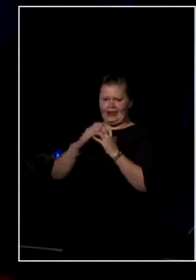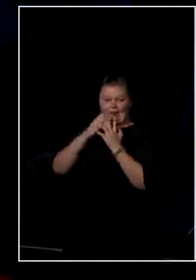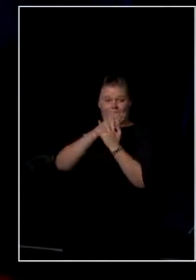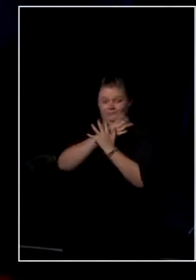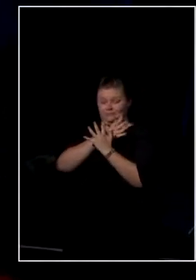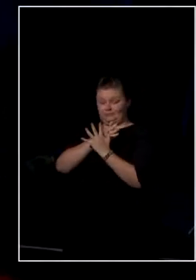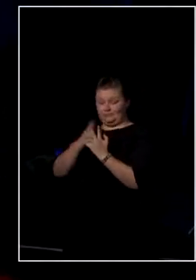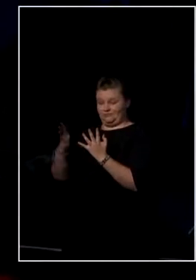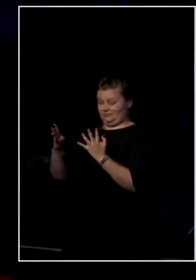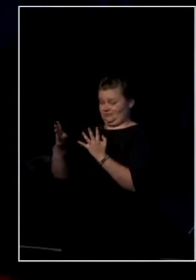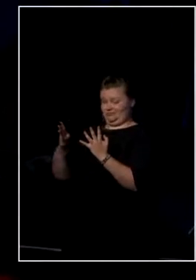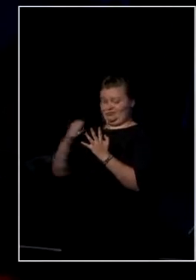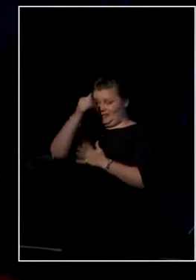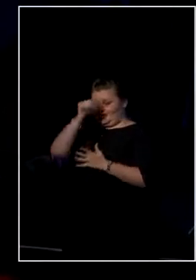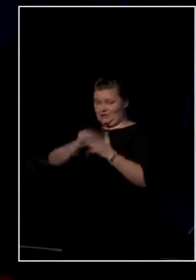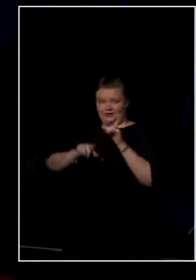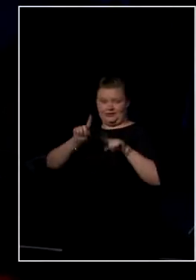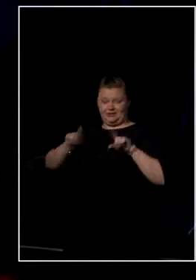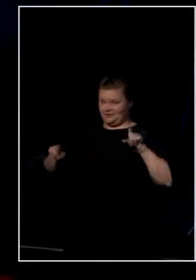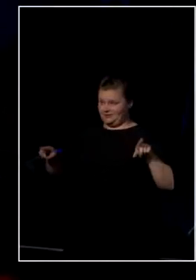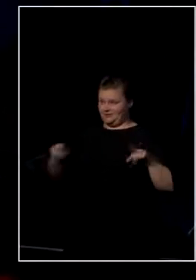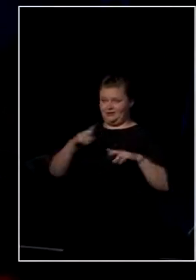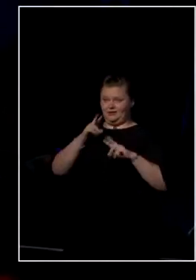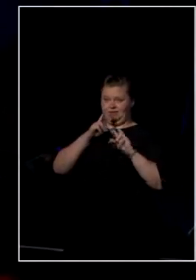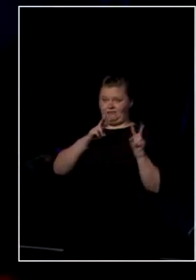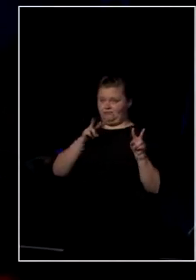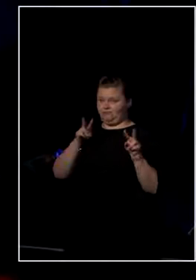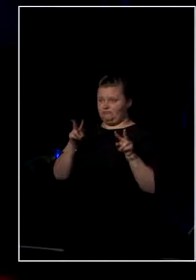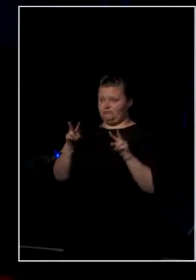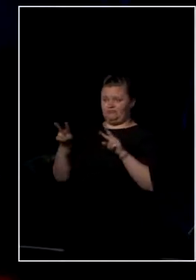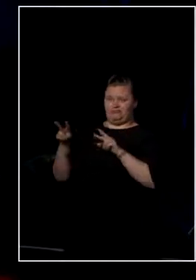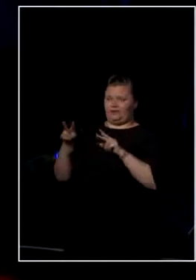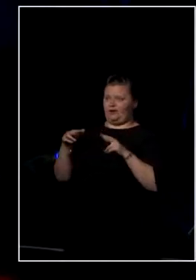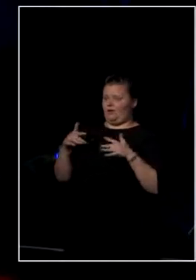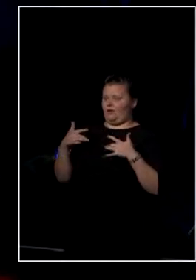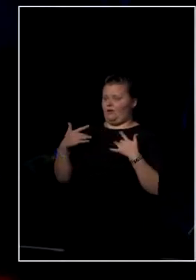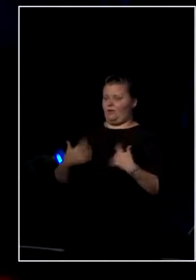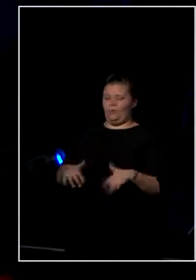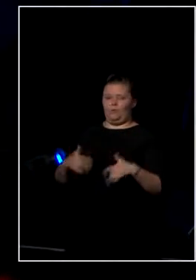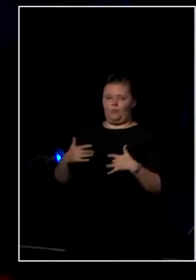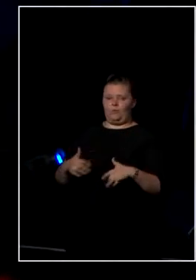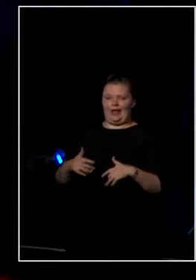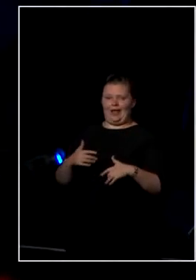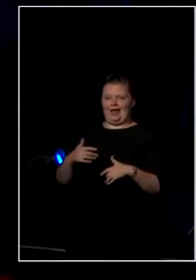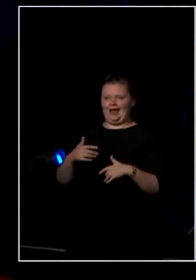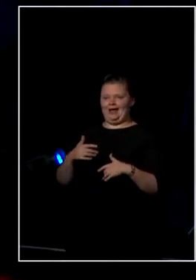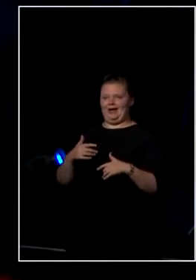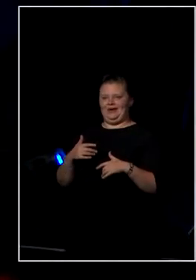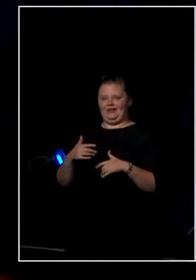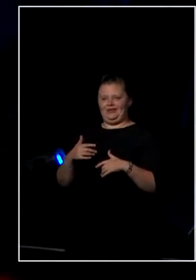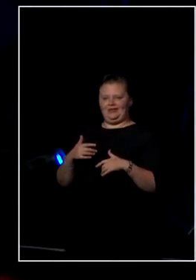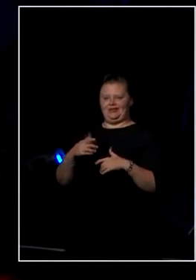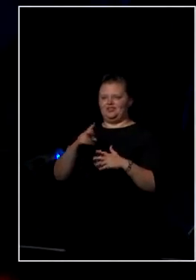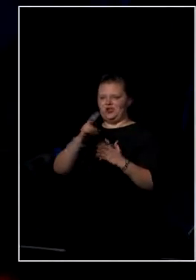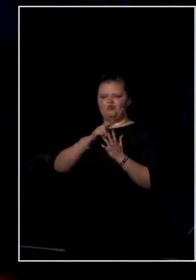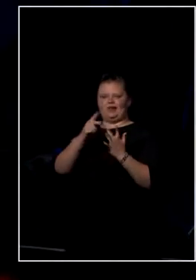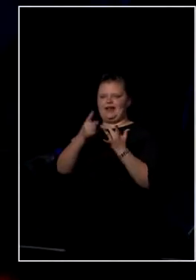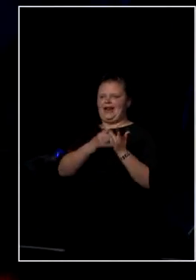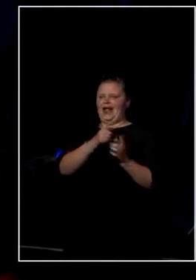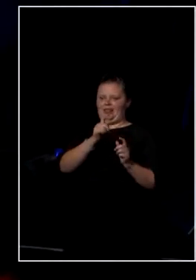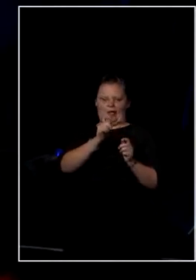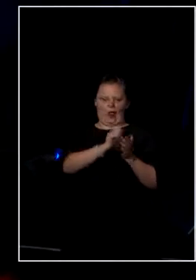spectrum of the experience, it felt incredible to be reading your words but applied to a very